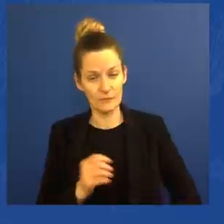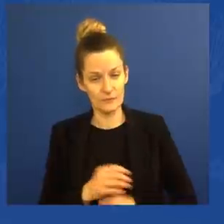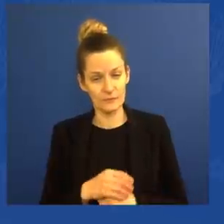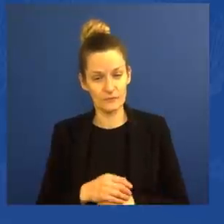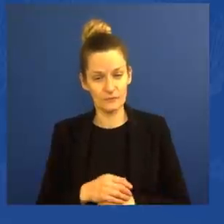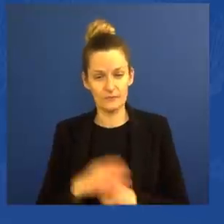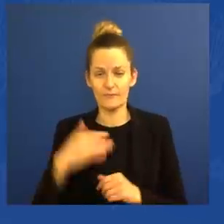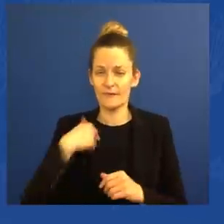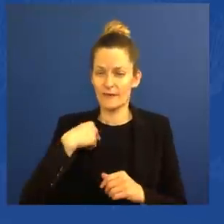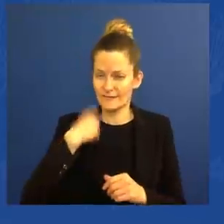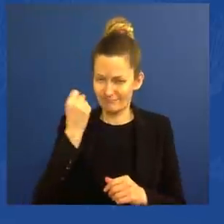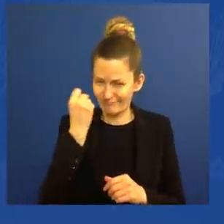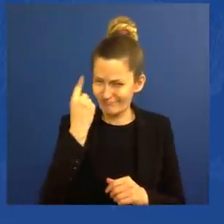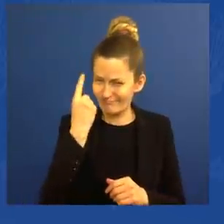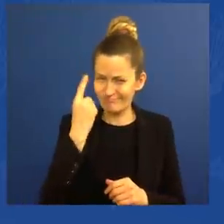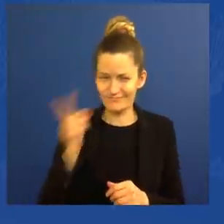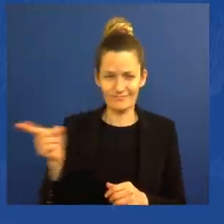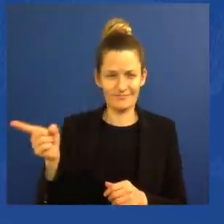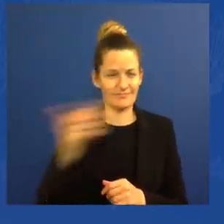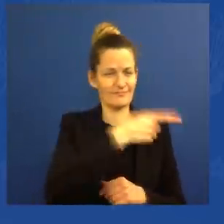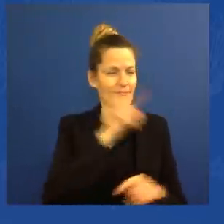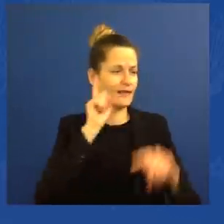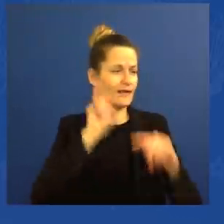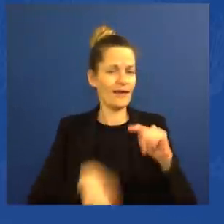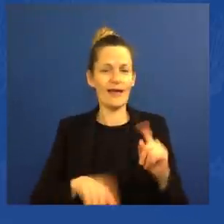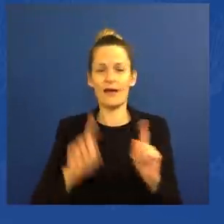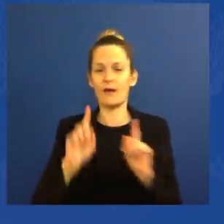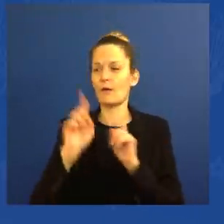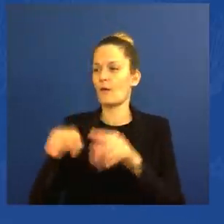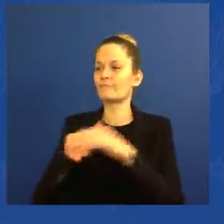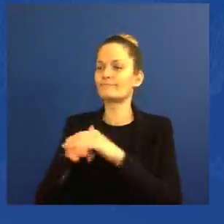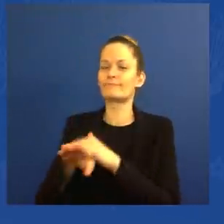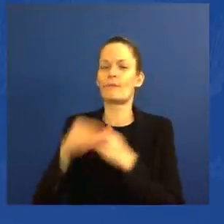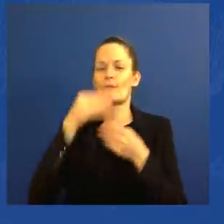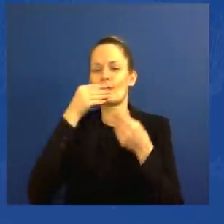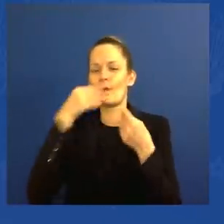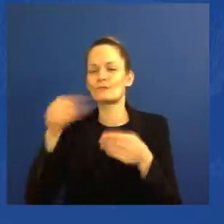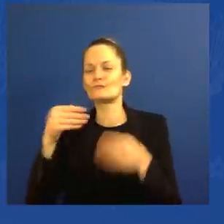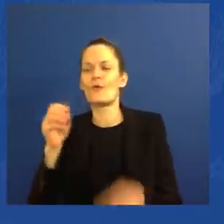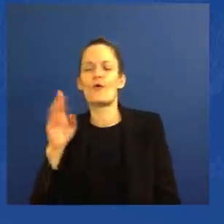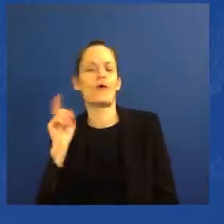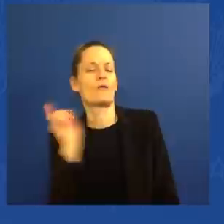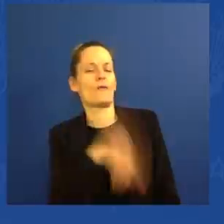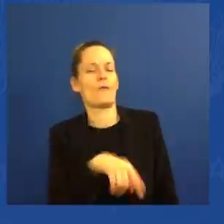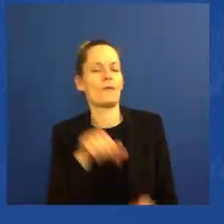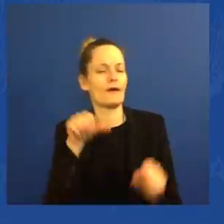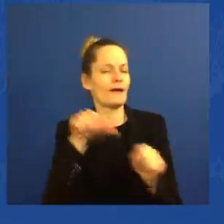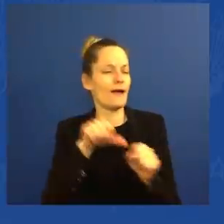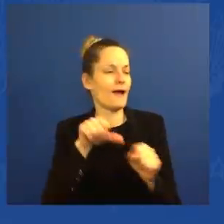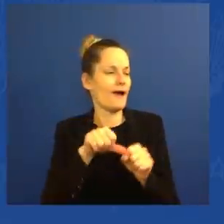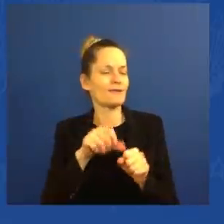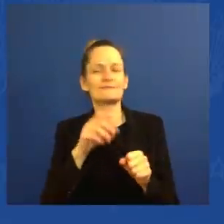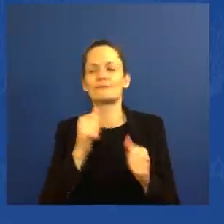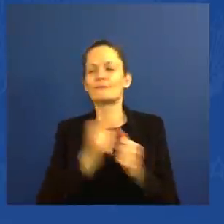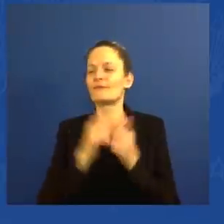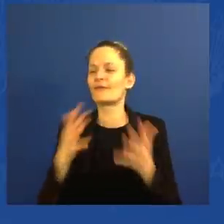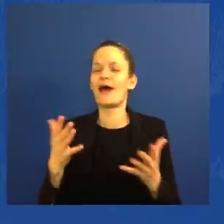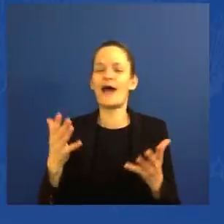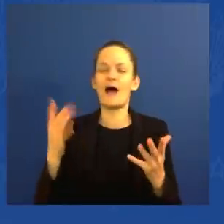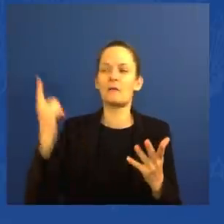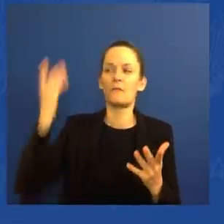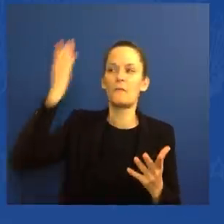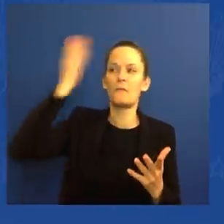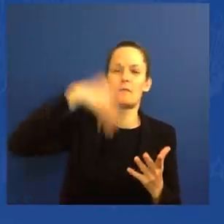supermarket without someone having a question for you. And because you're the people they know. You're the